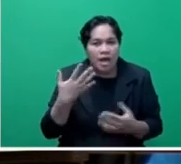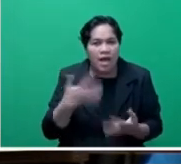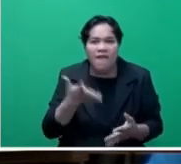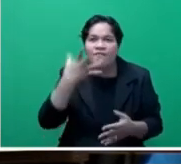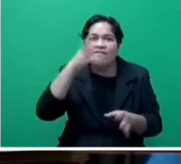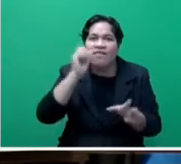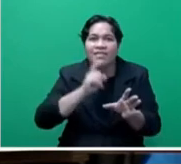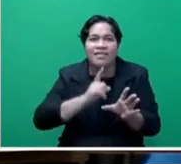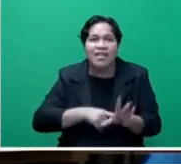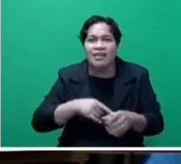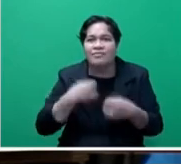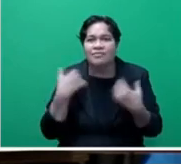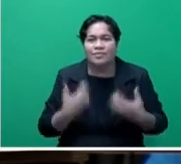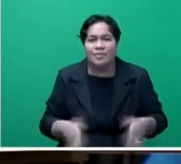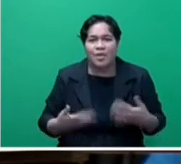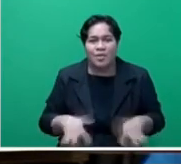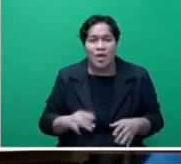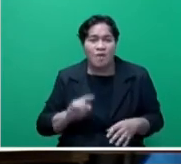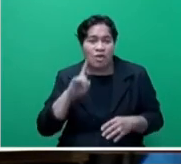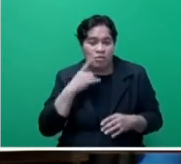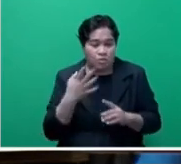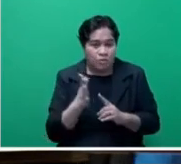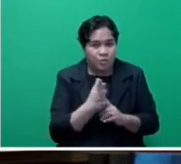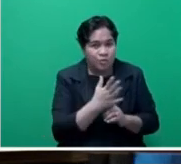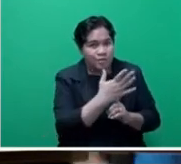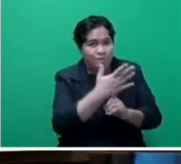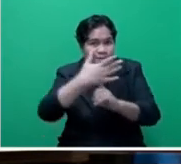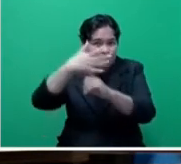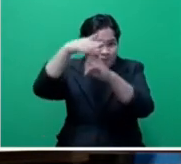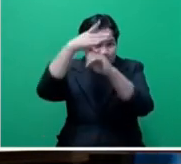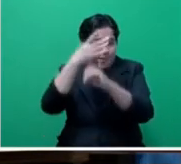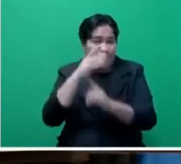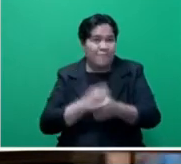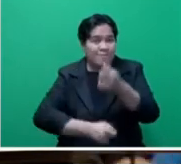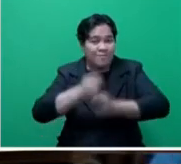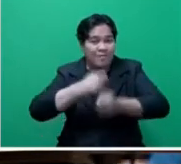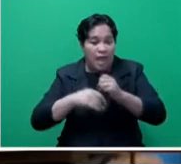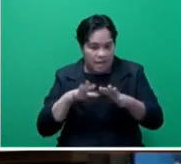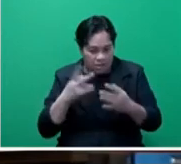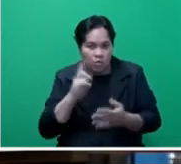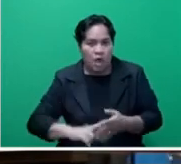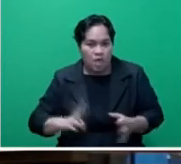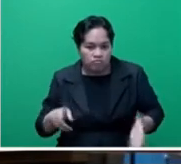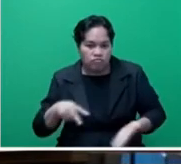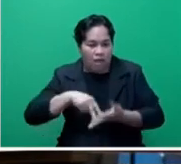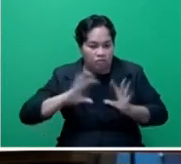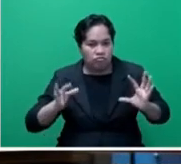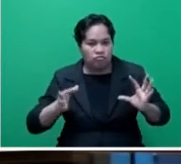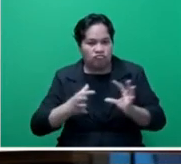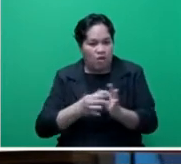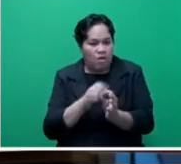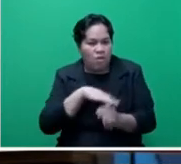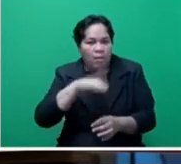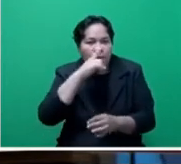magnificent years since we first raised our noble Veena blue. Today, Fiji stands united by patriotism. Our journey